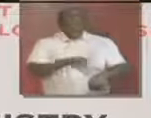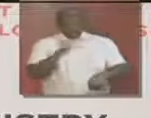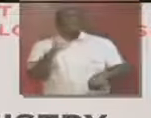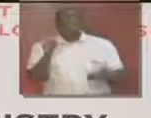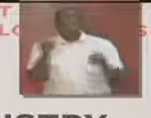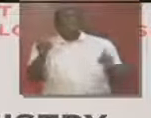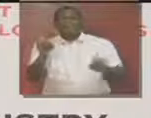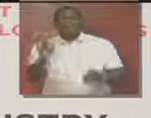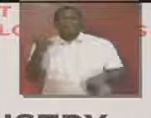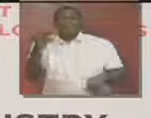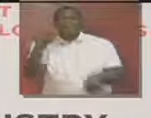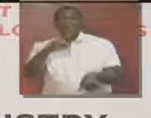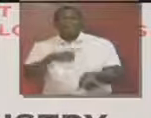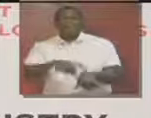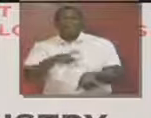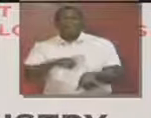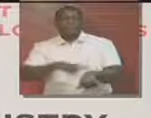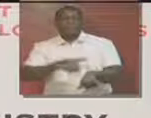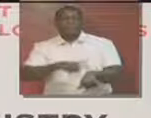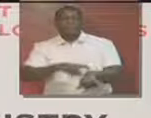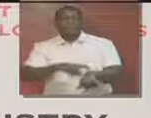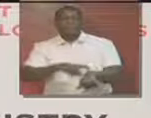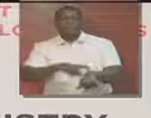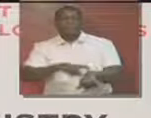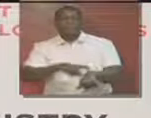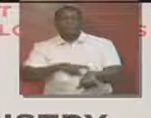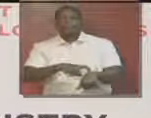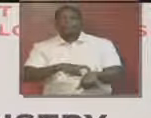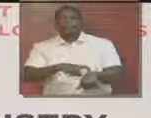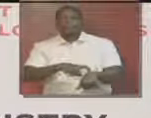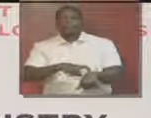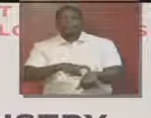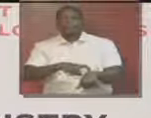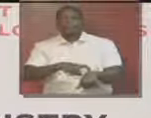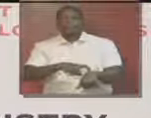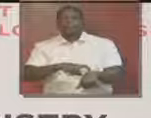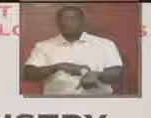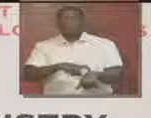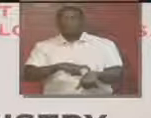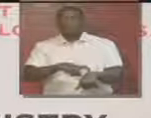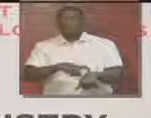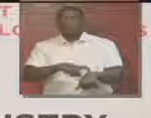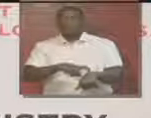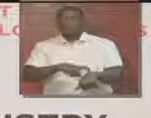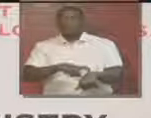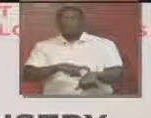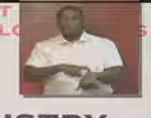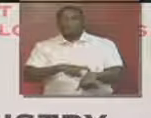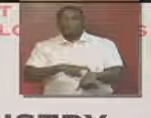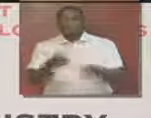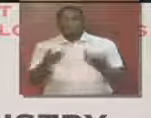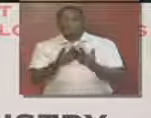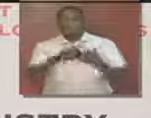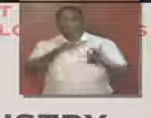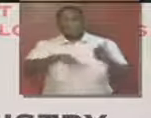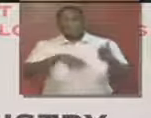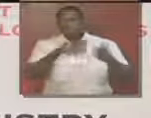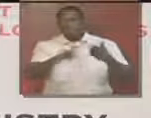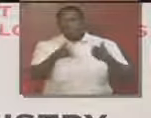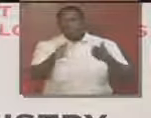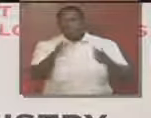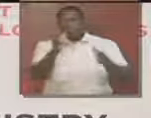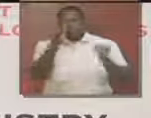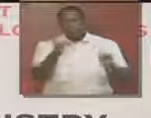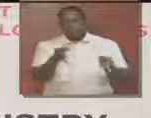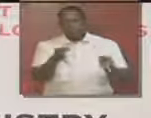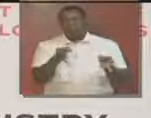vaccine schedule will receive the second dose of their vaccines as scheduled. Now, as you would note, since the